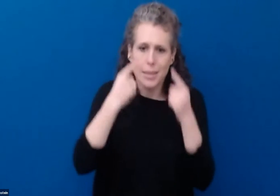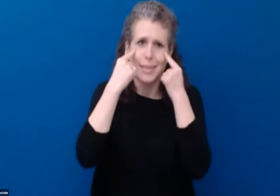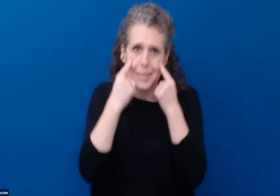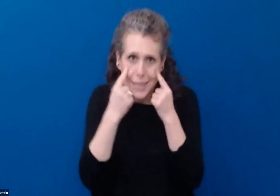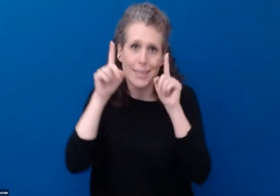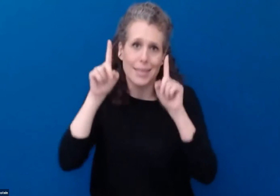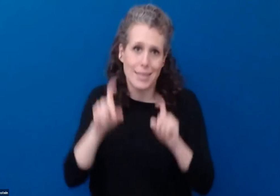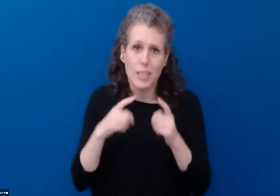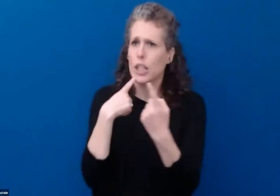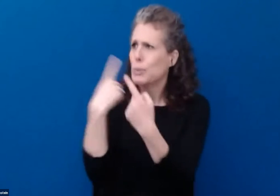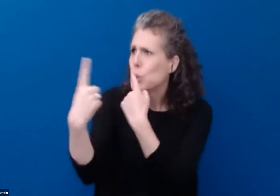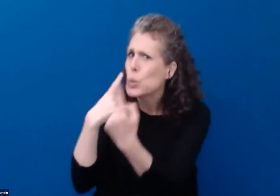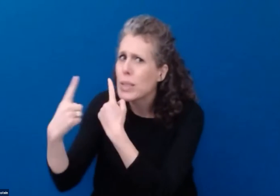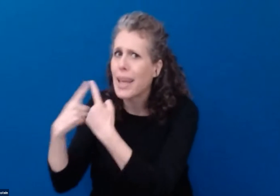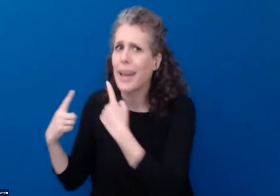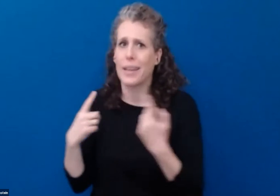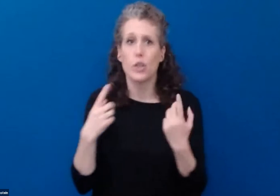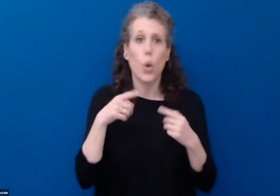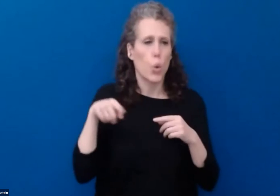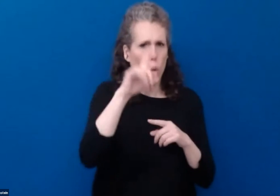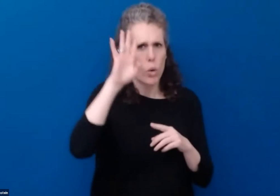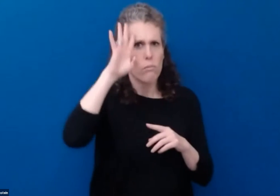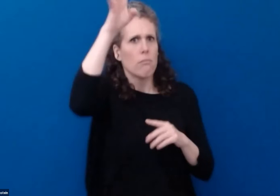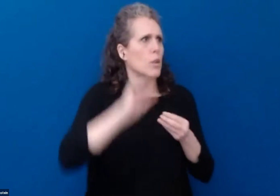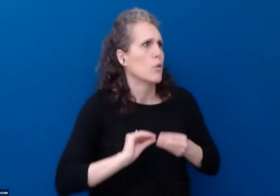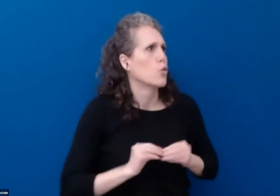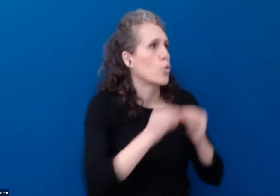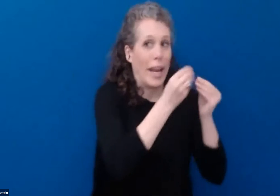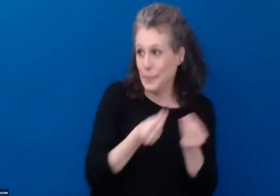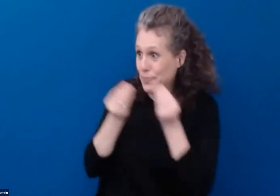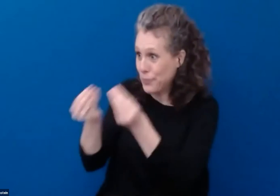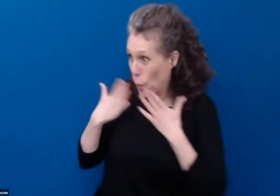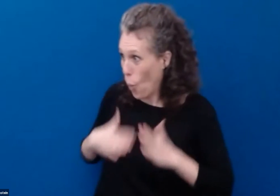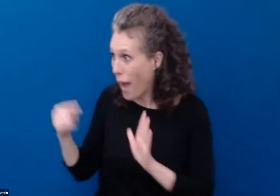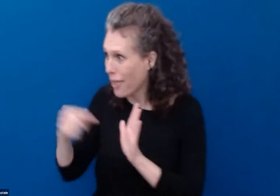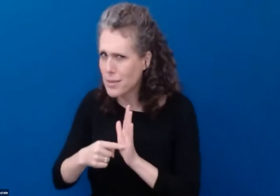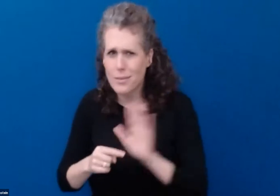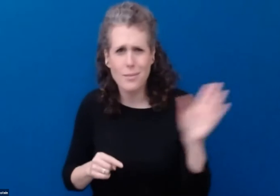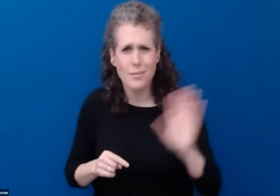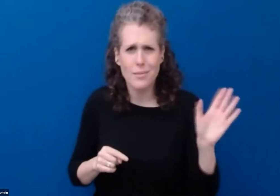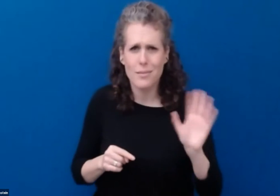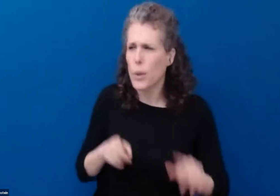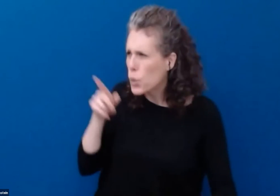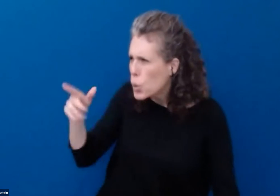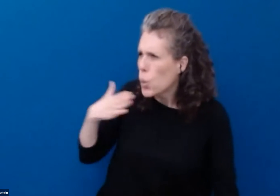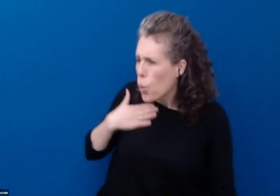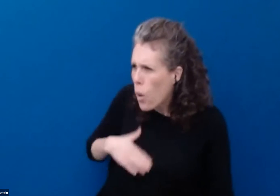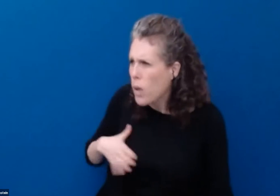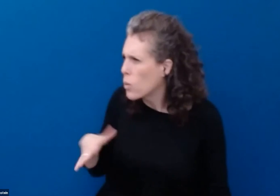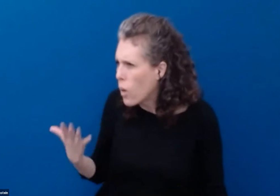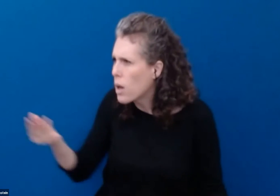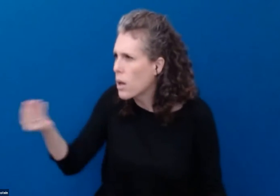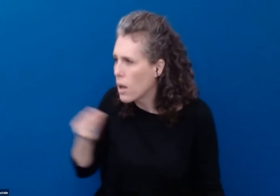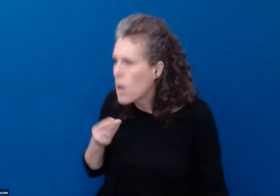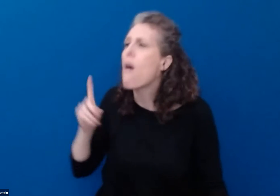to the users so that we base it on the user needs instead of first developing it and then testing it later. So I really think it's about value here. Somebody needs